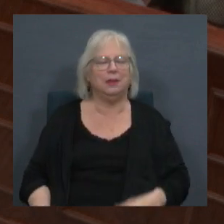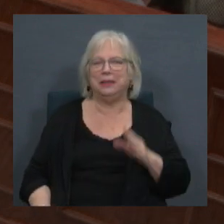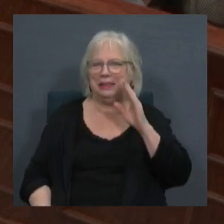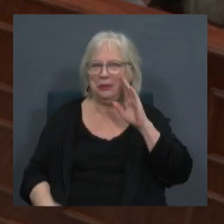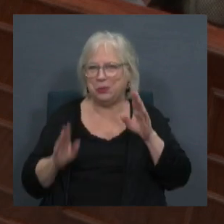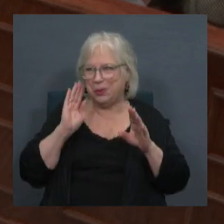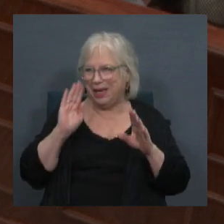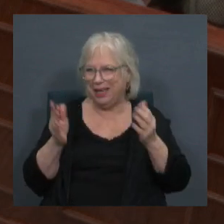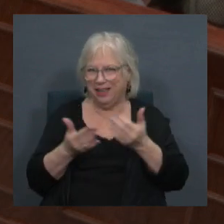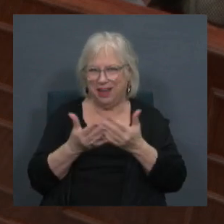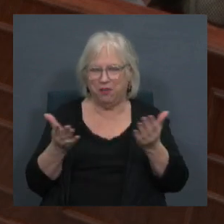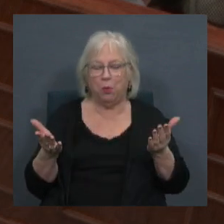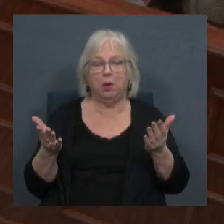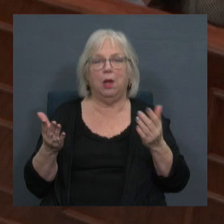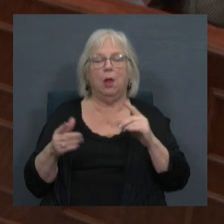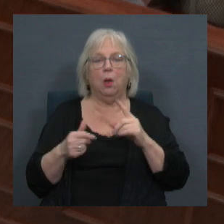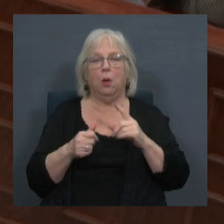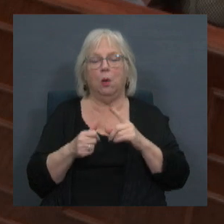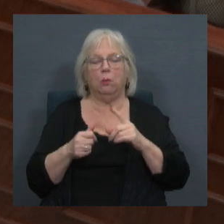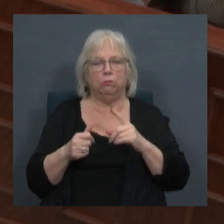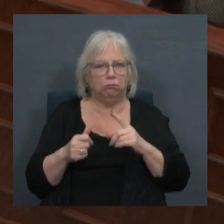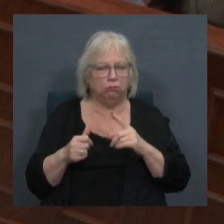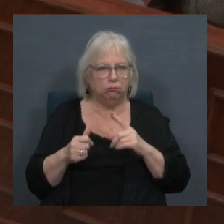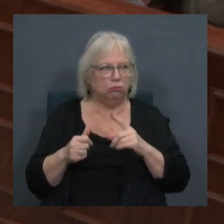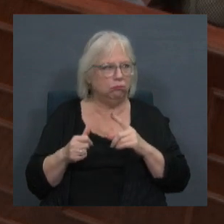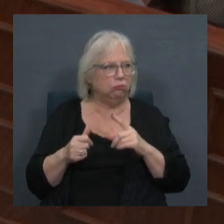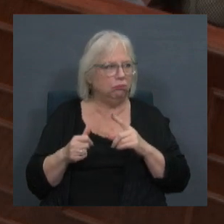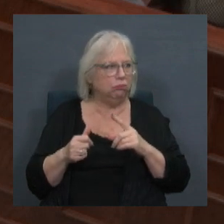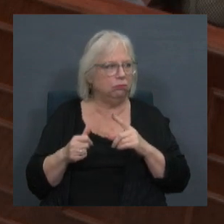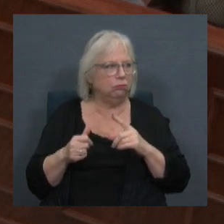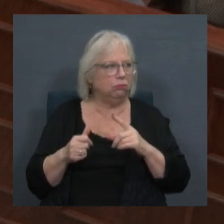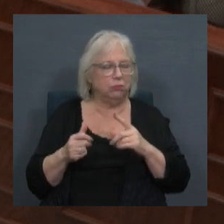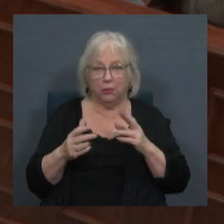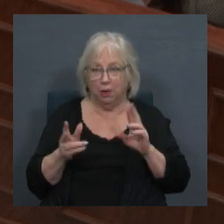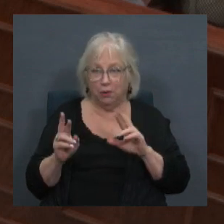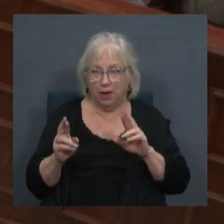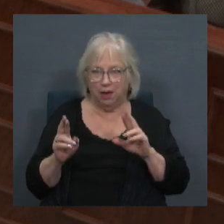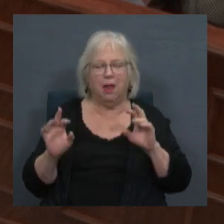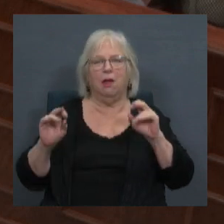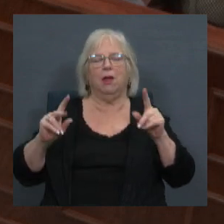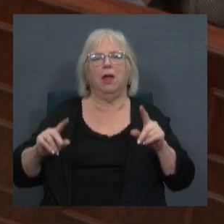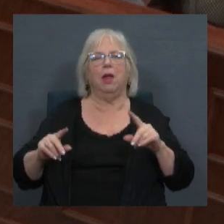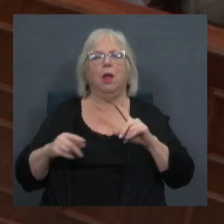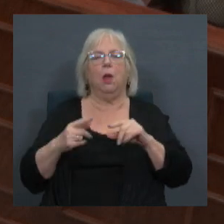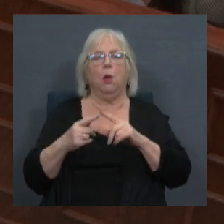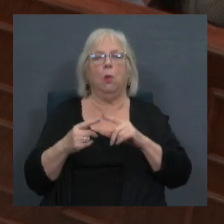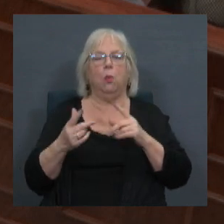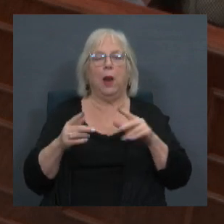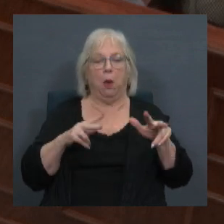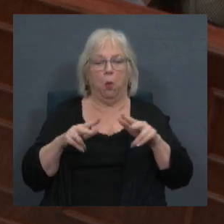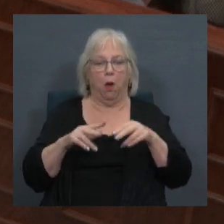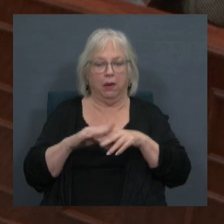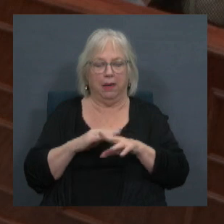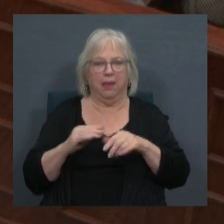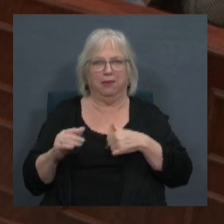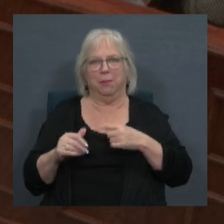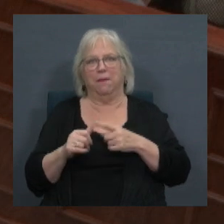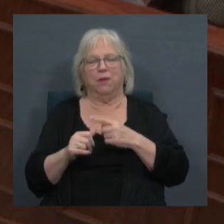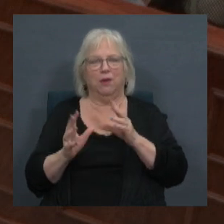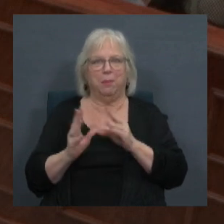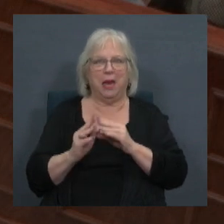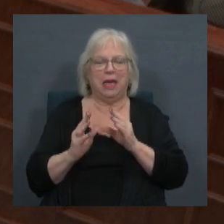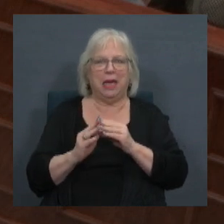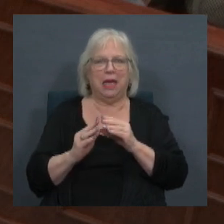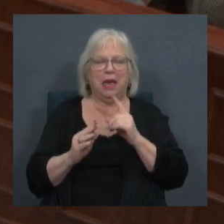Greetings, everyone. When I walked, I'm sorry, you ready? Yes, ma'am. When I walked in, this is just my first